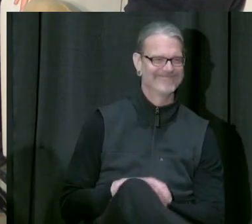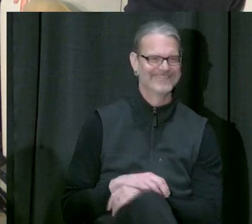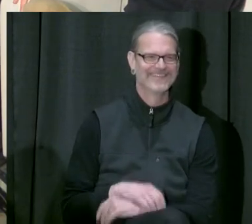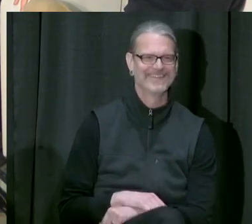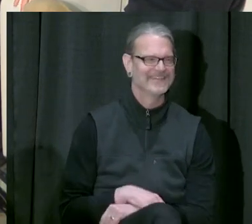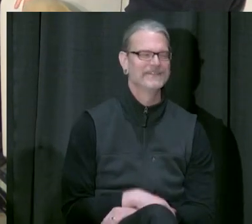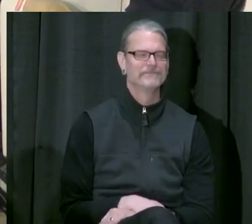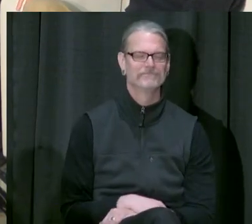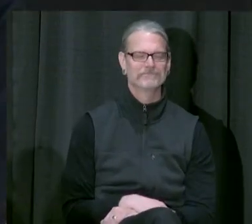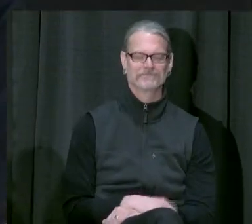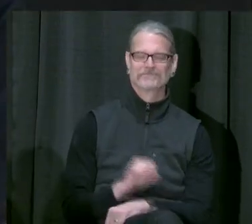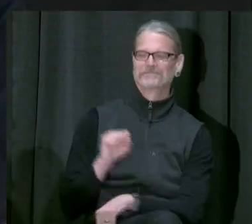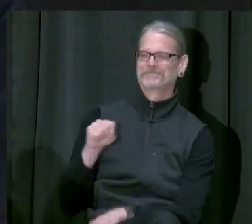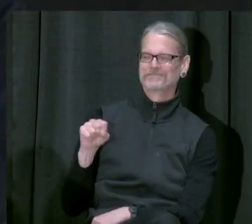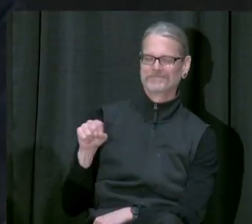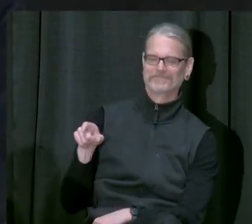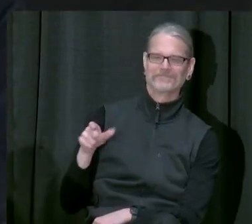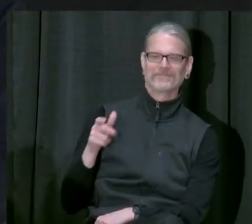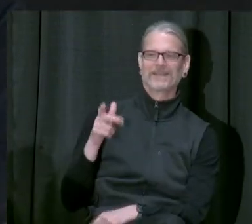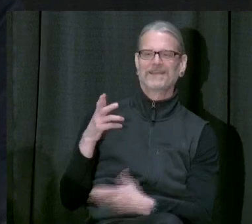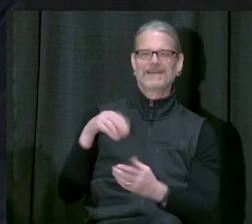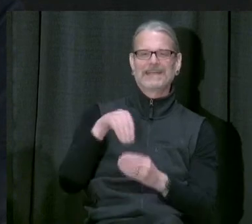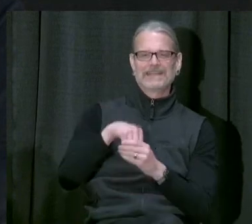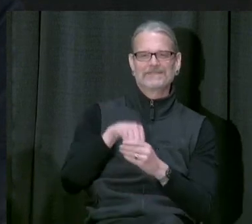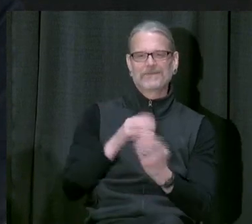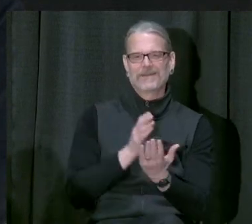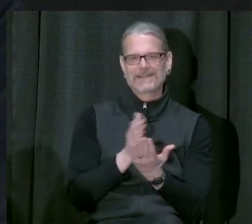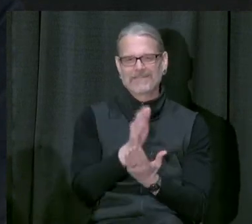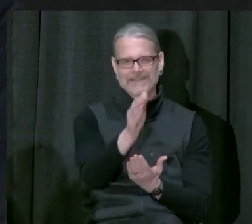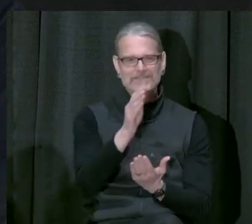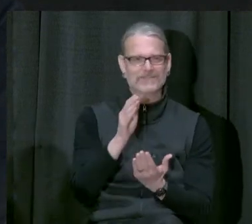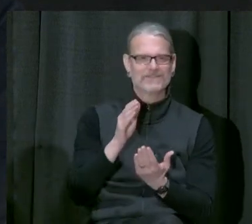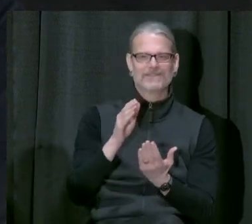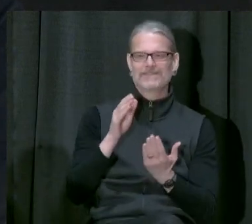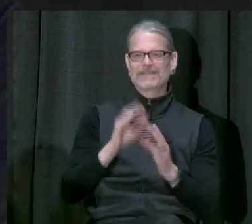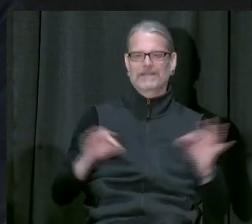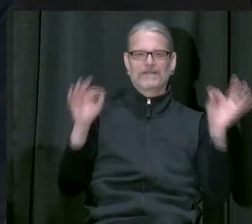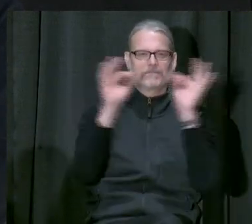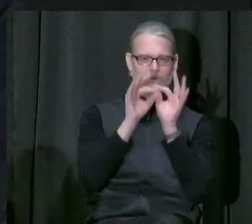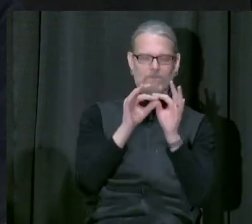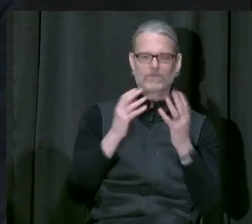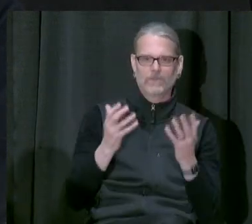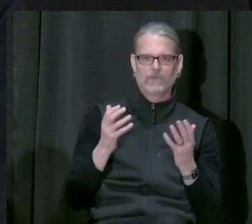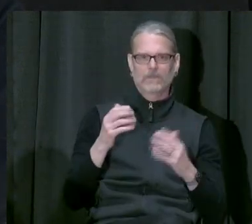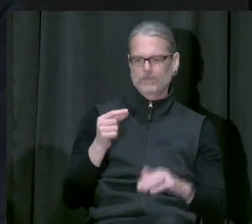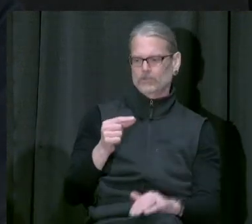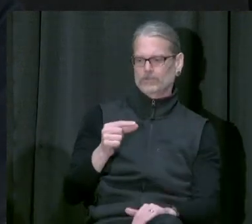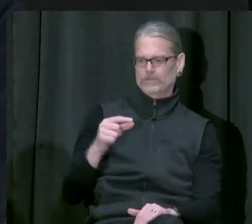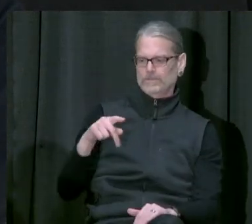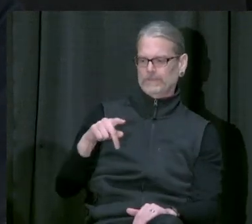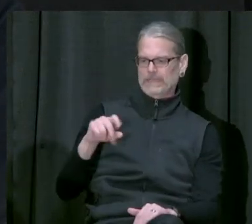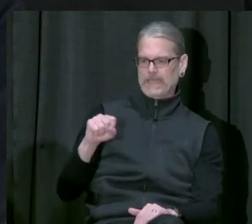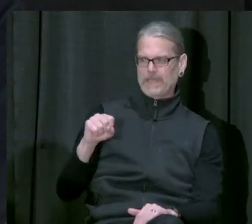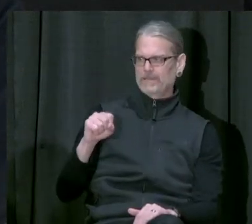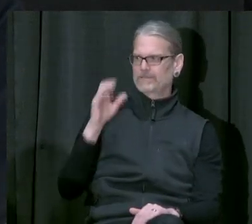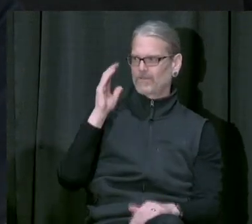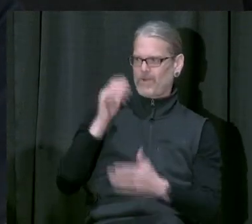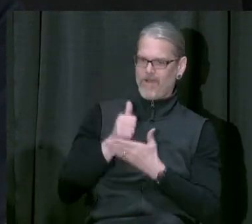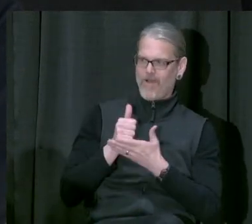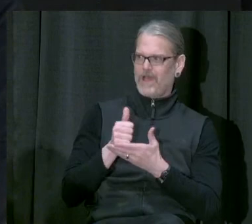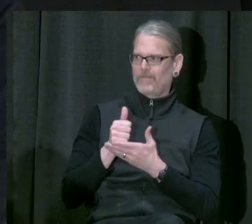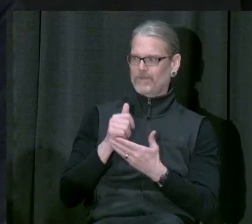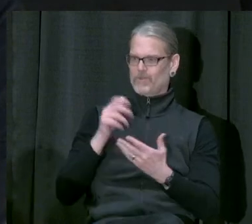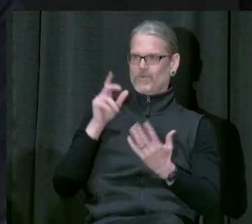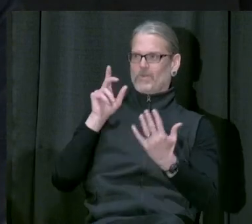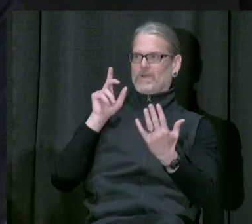Yeah, well, with indoor navigation, the importance is that the GPS gets you to the building, more or